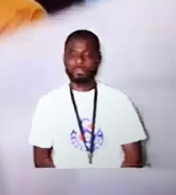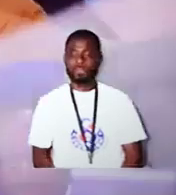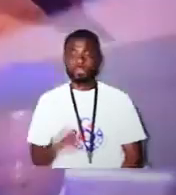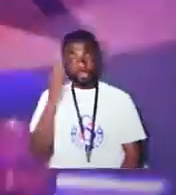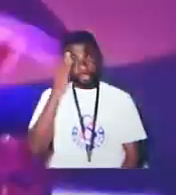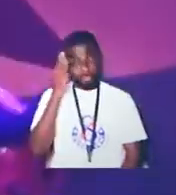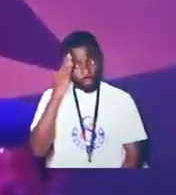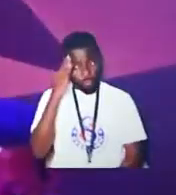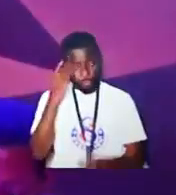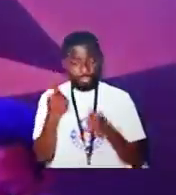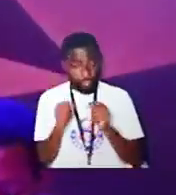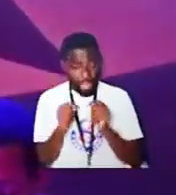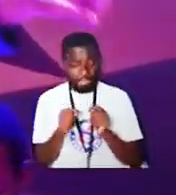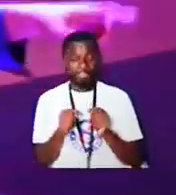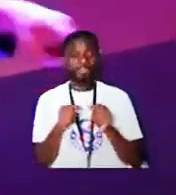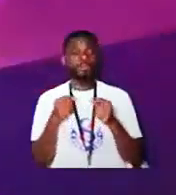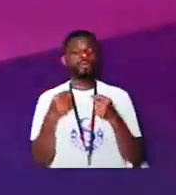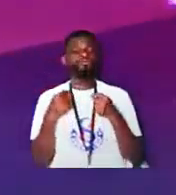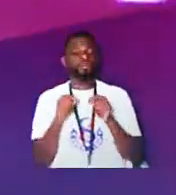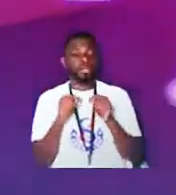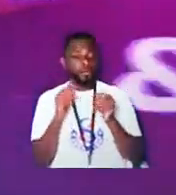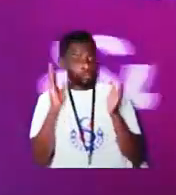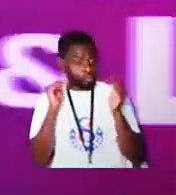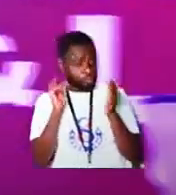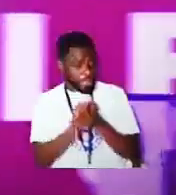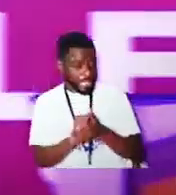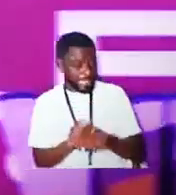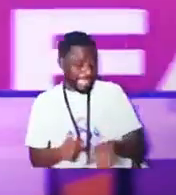going to hope that the one who is supposed to have